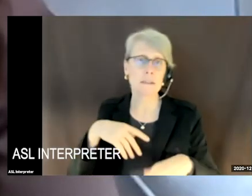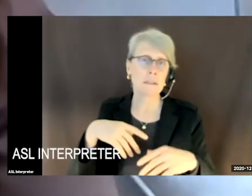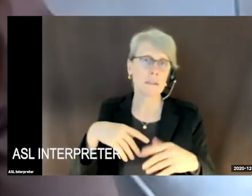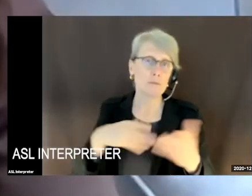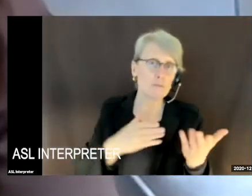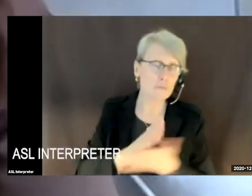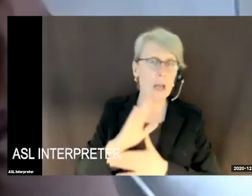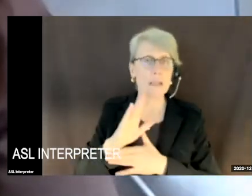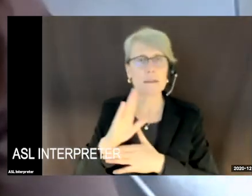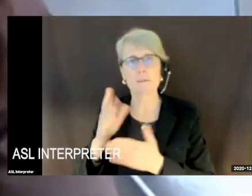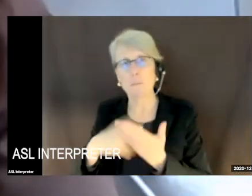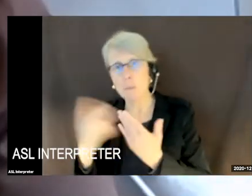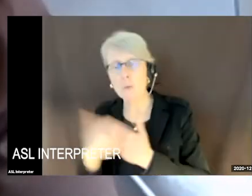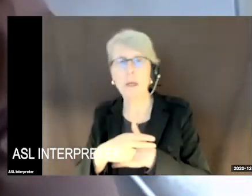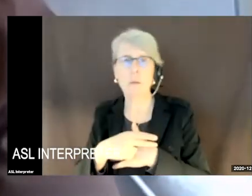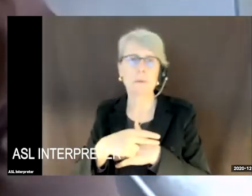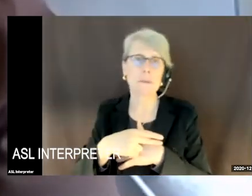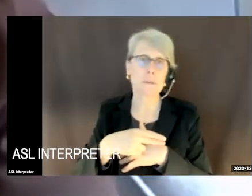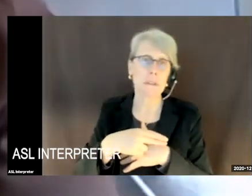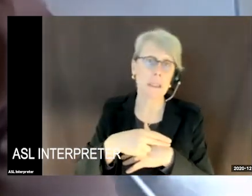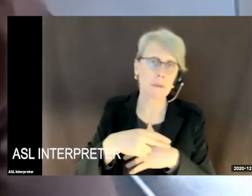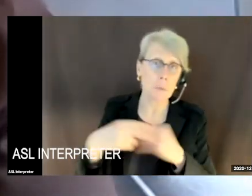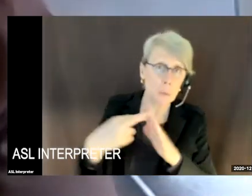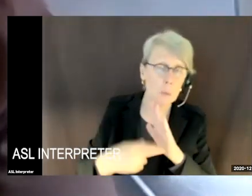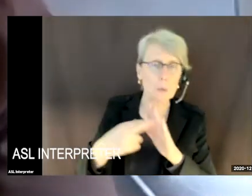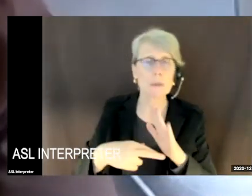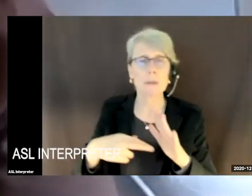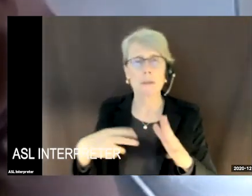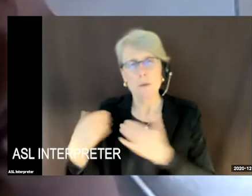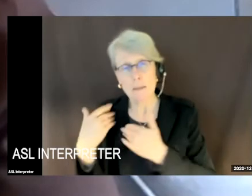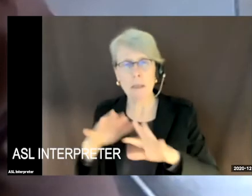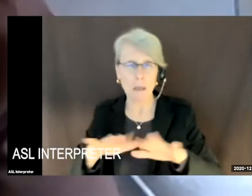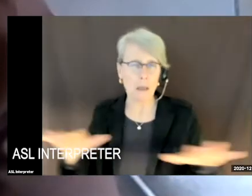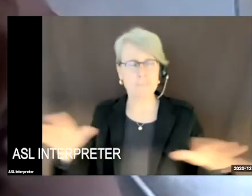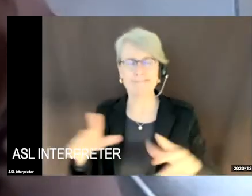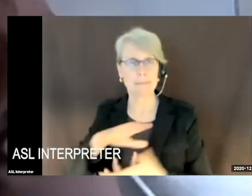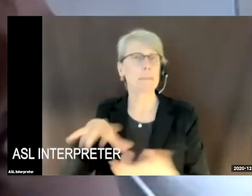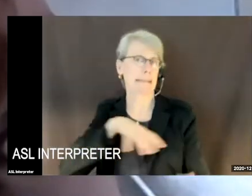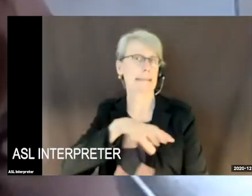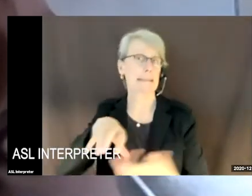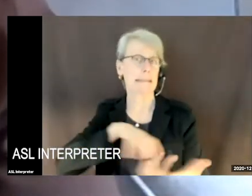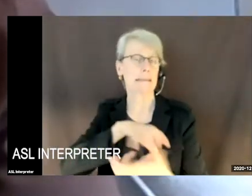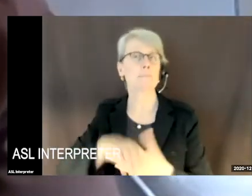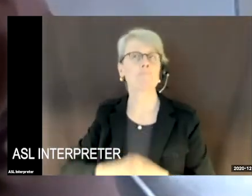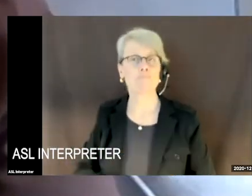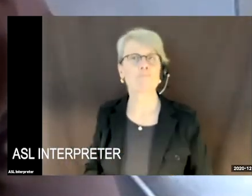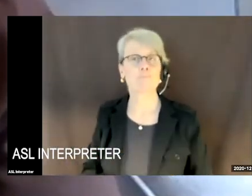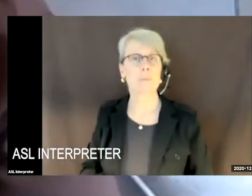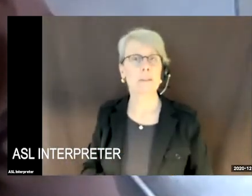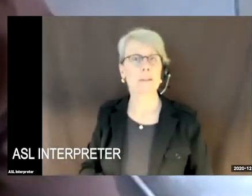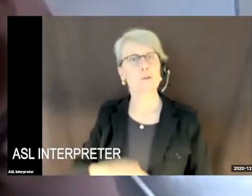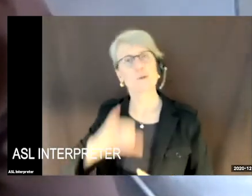and offloading of programs and responsibilities, we kind of